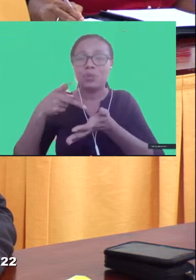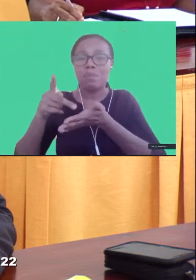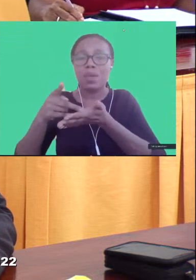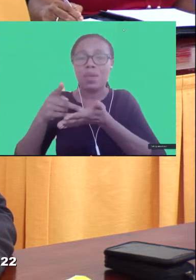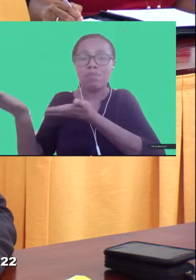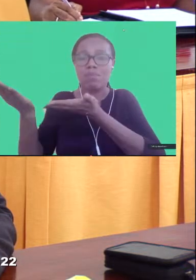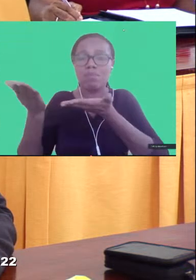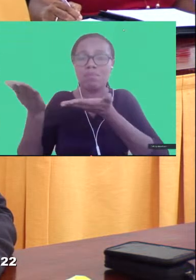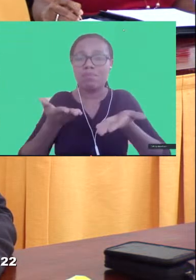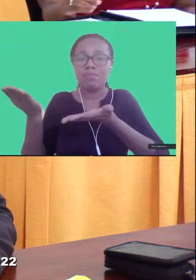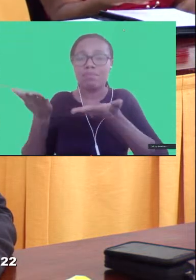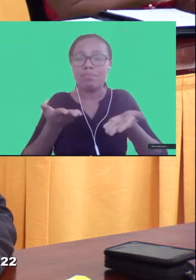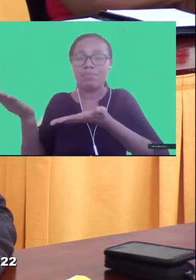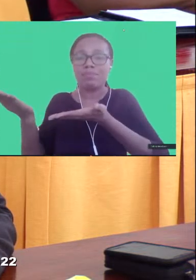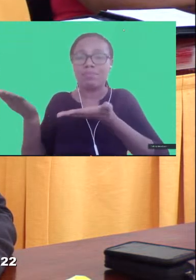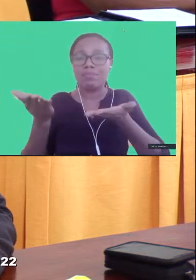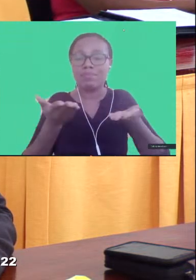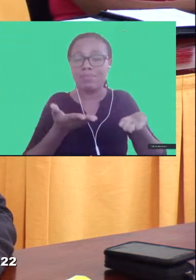things are being done,